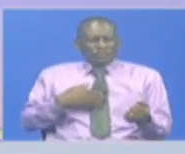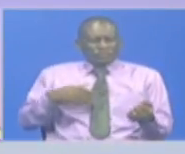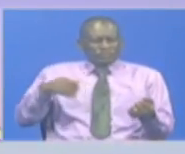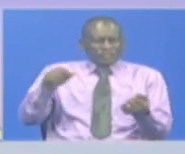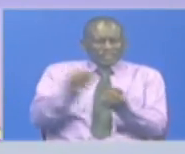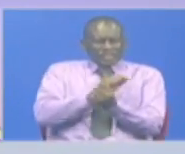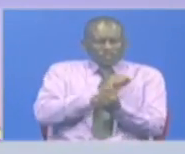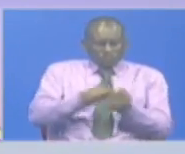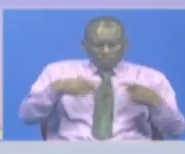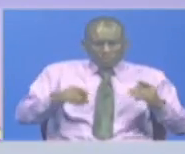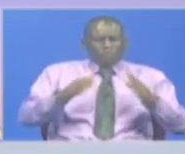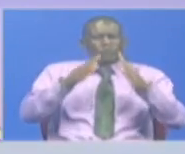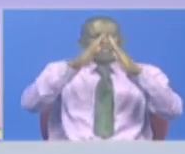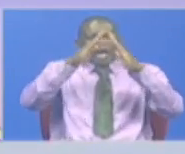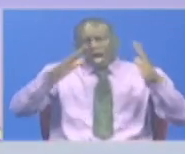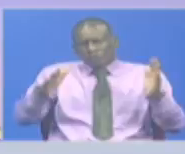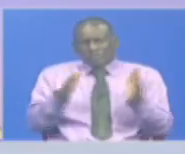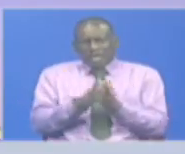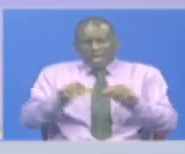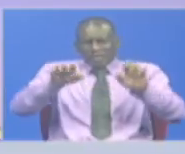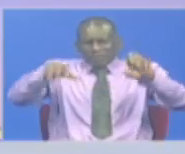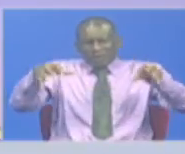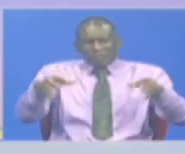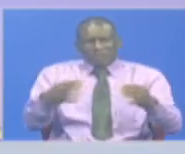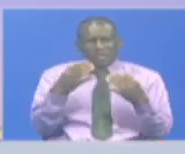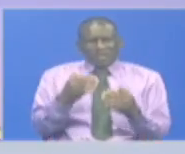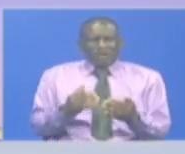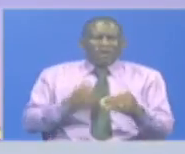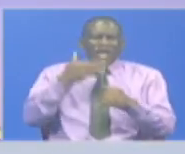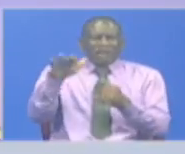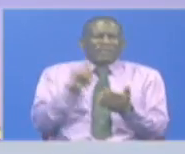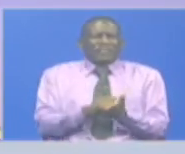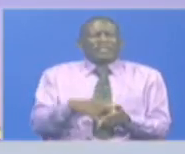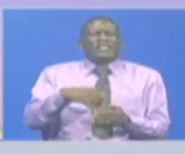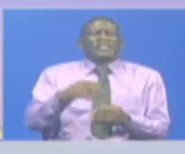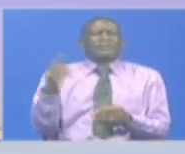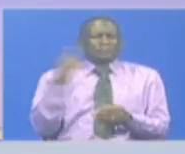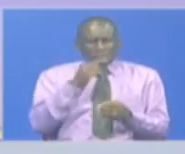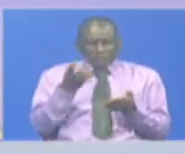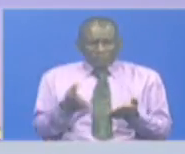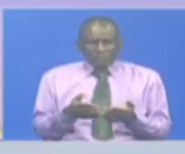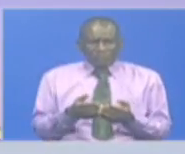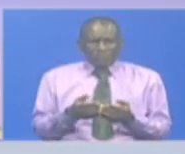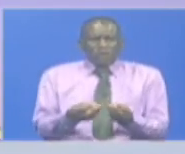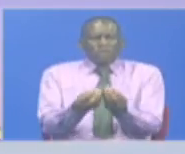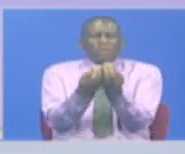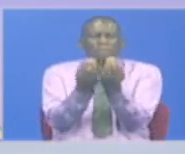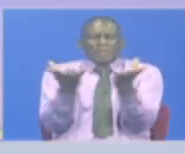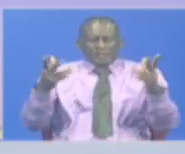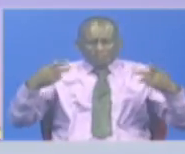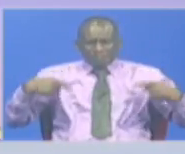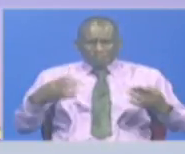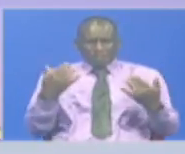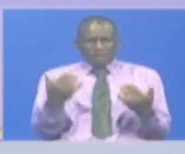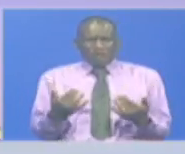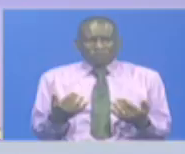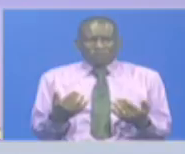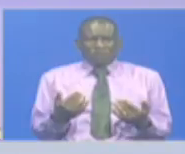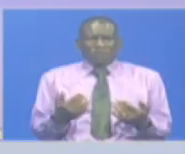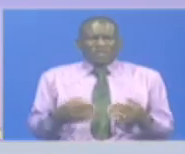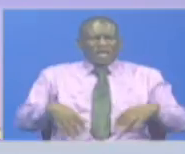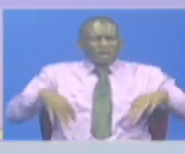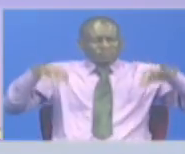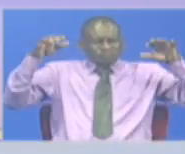livelihoods and hope, the aftermath is now even more real. And for many more people, a dark and heavy cloud